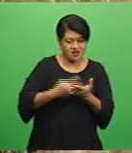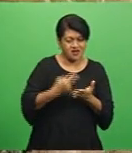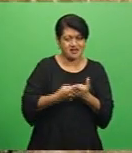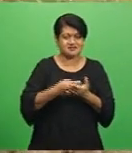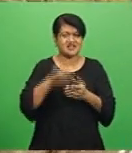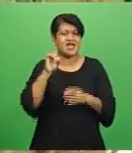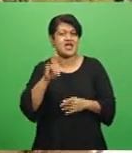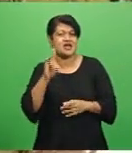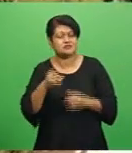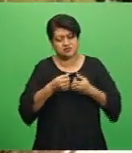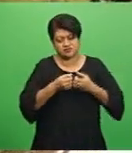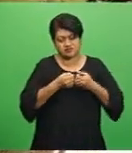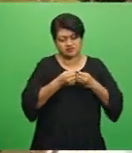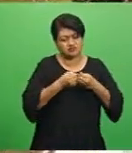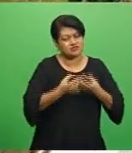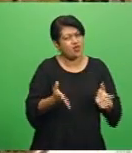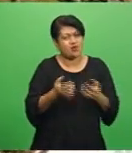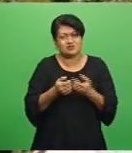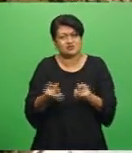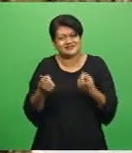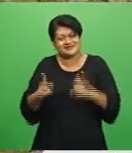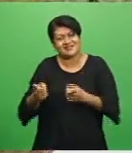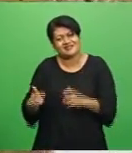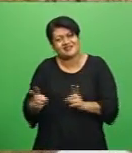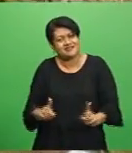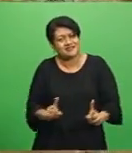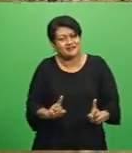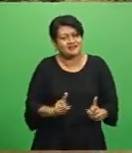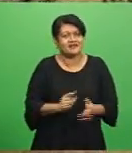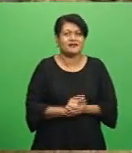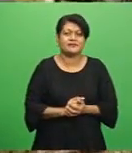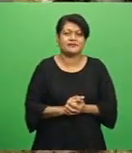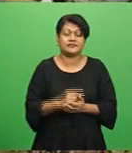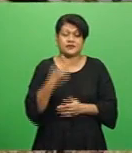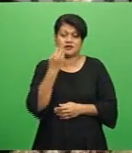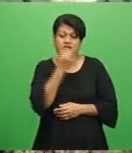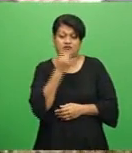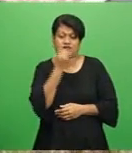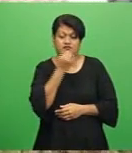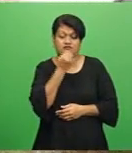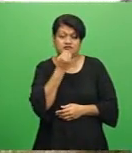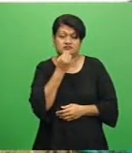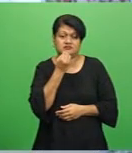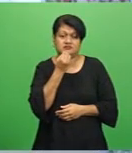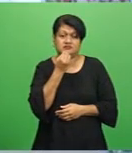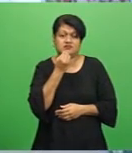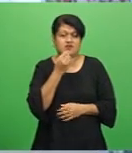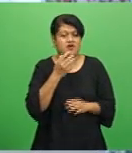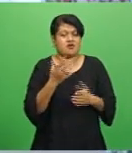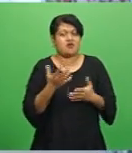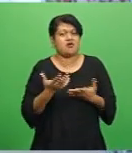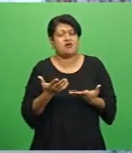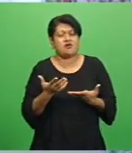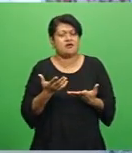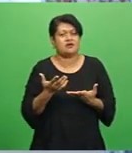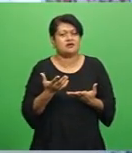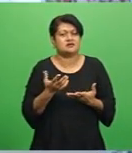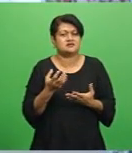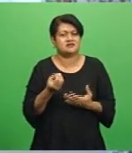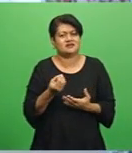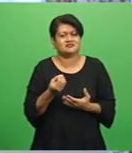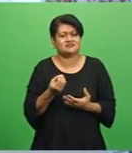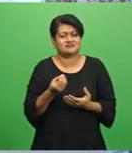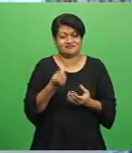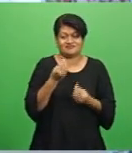sheep. So we need to make sure that food rations or some sort of